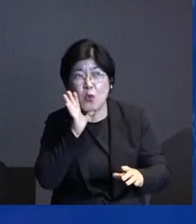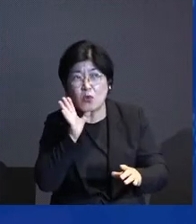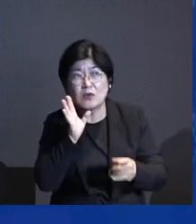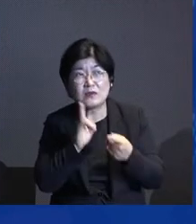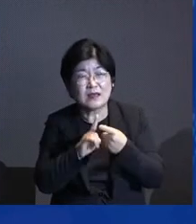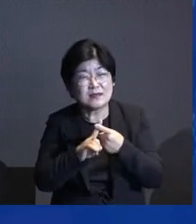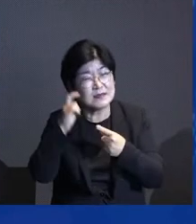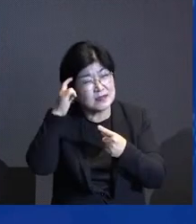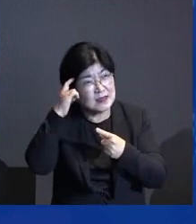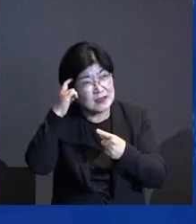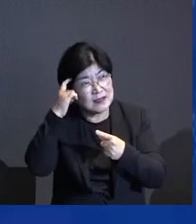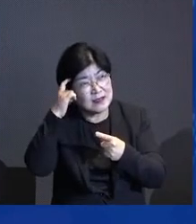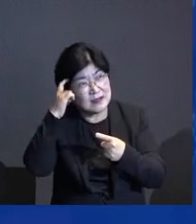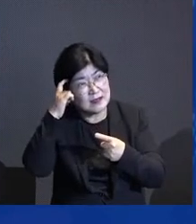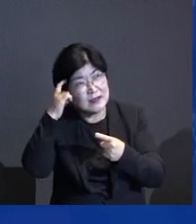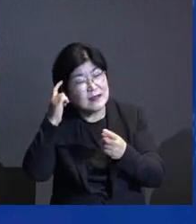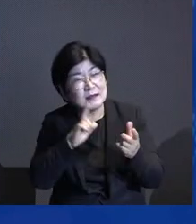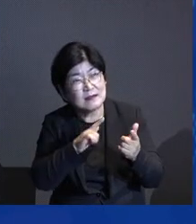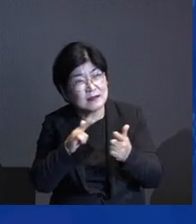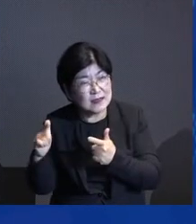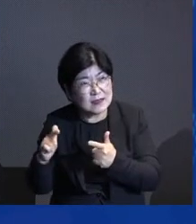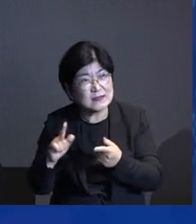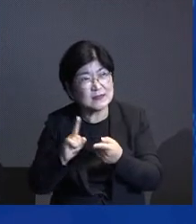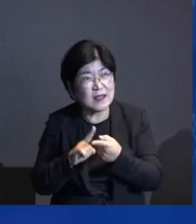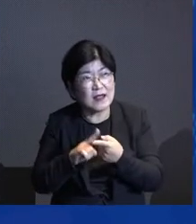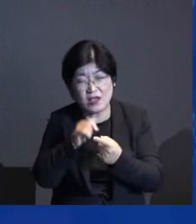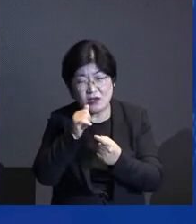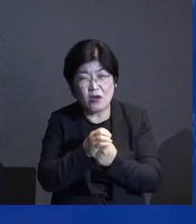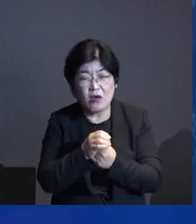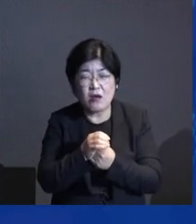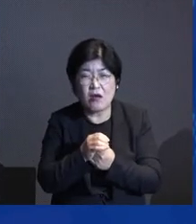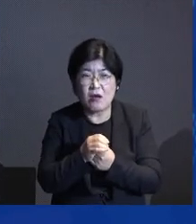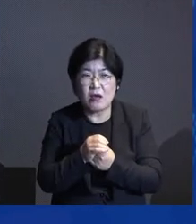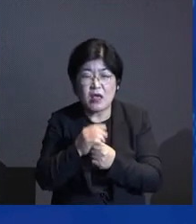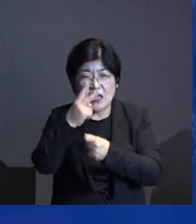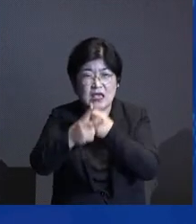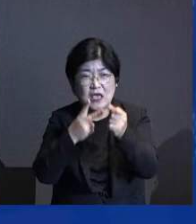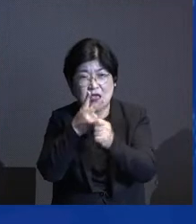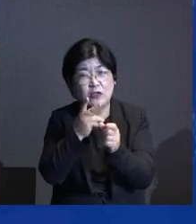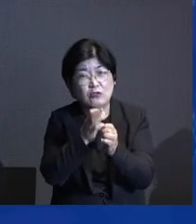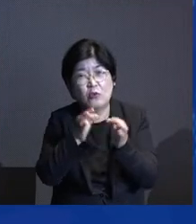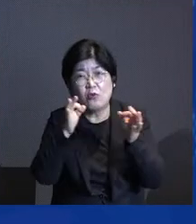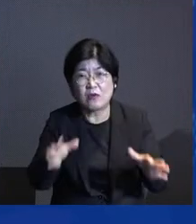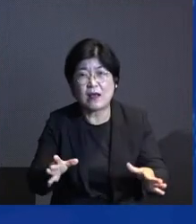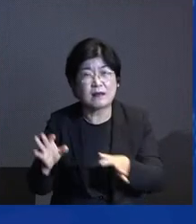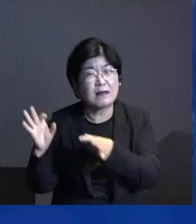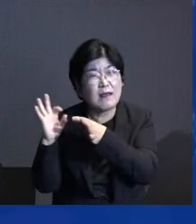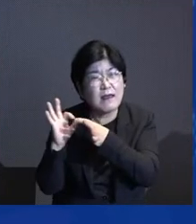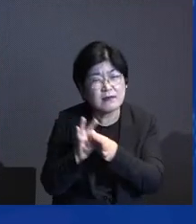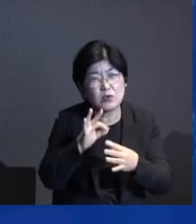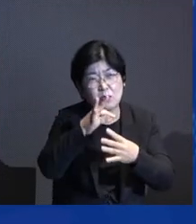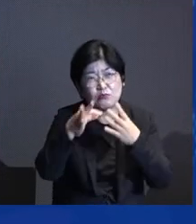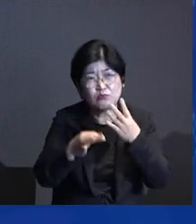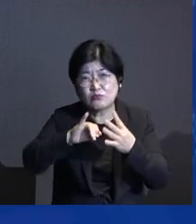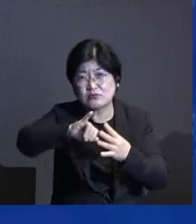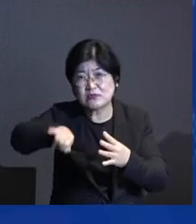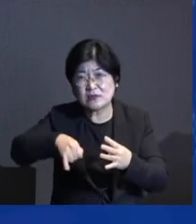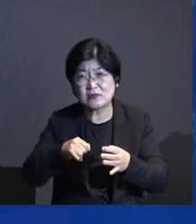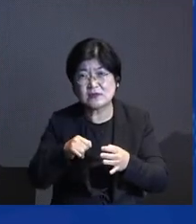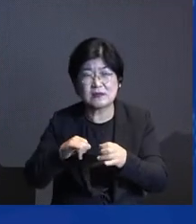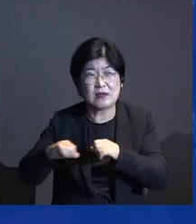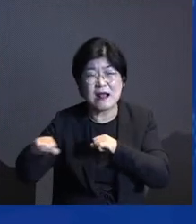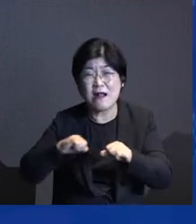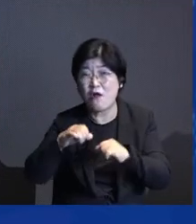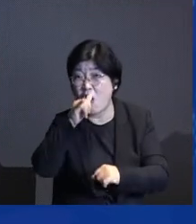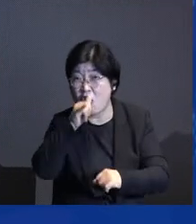It has been so far a 20-month-long journey with over 80 people involved, where meaningful seeds, as